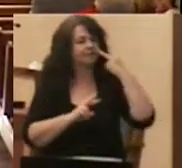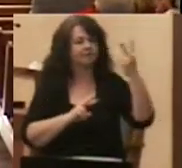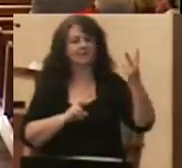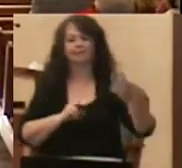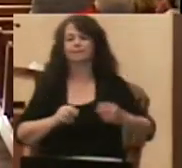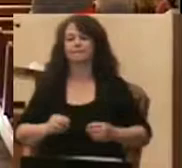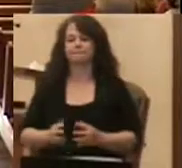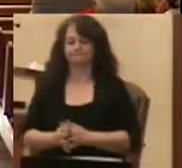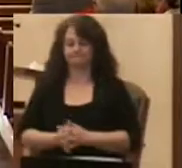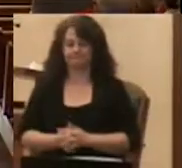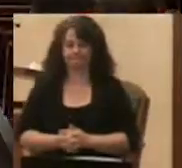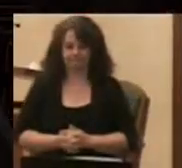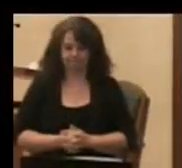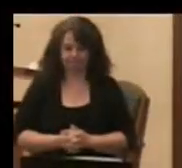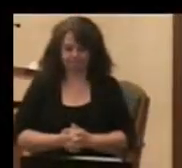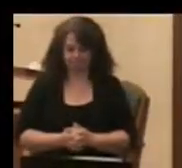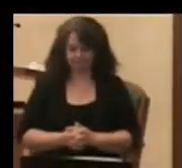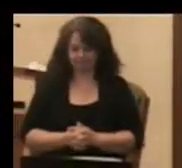either side.